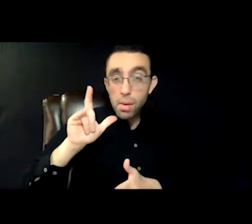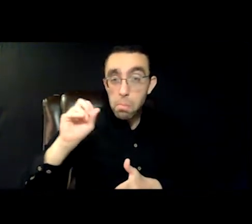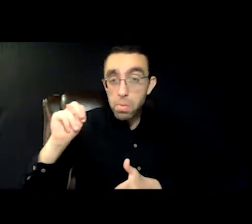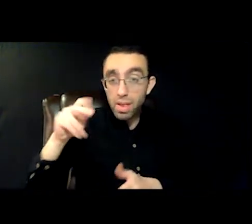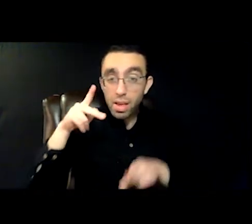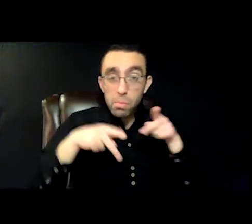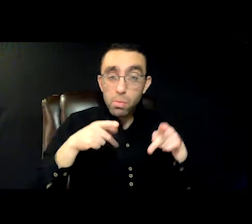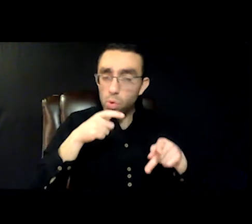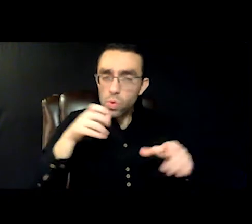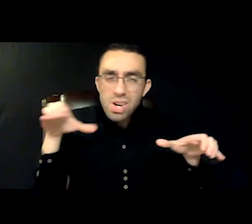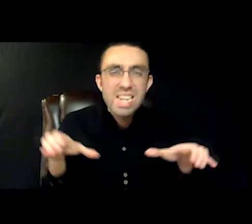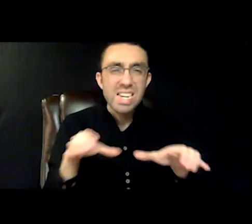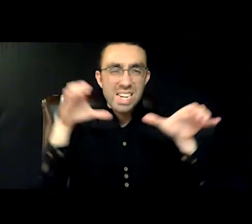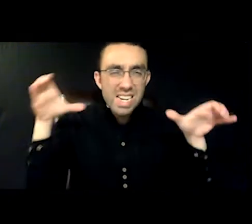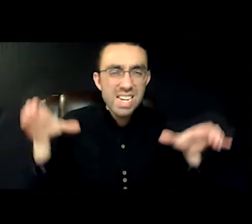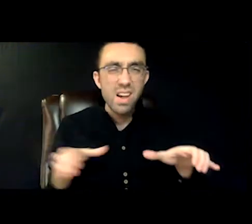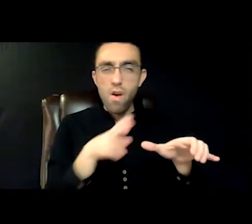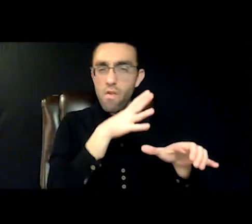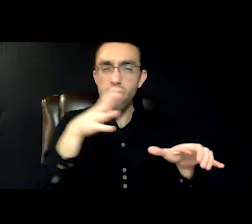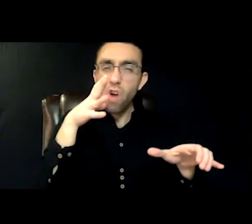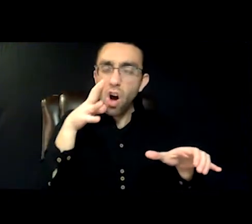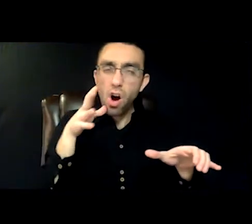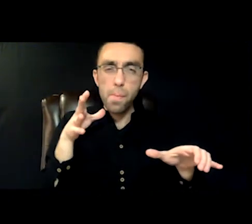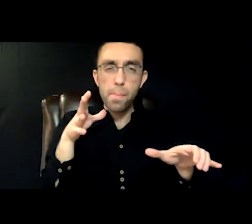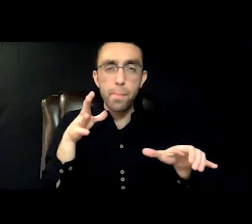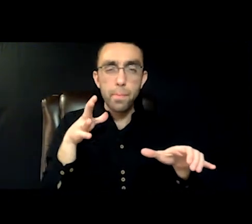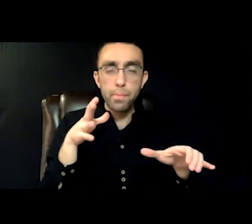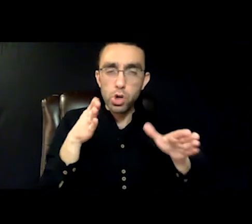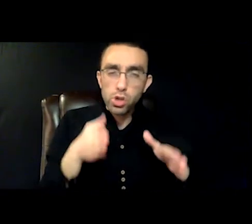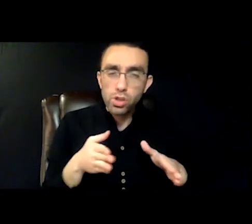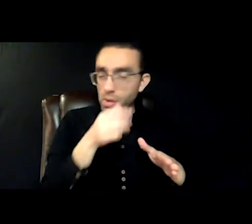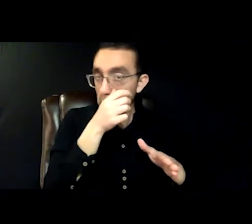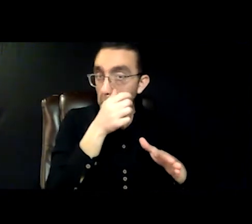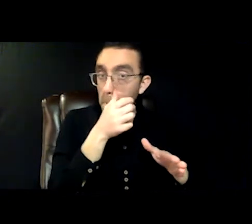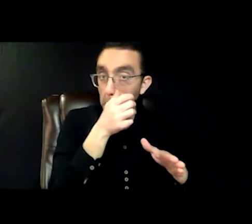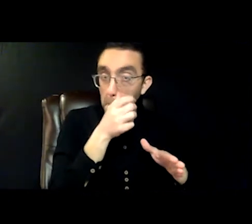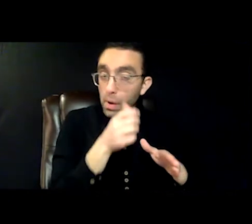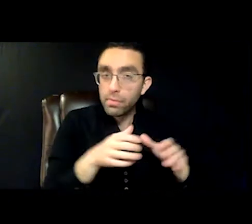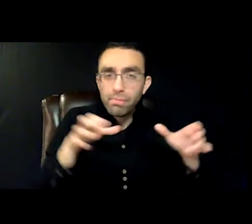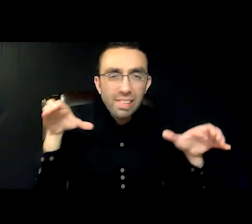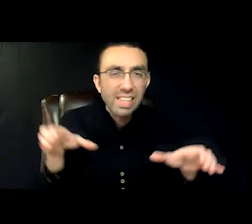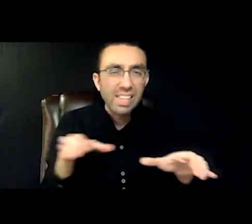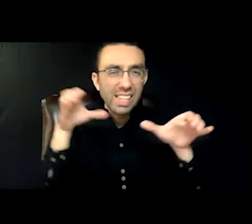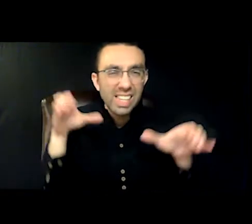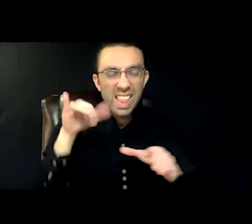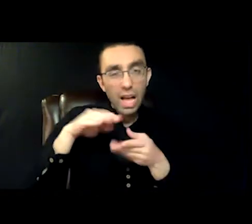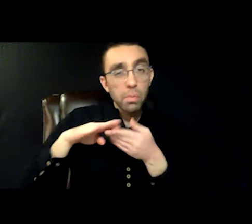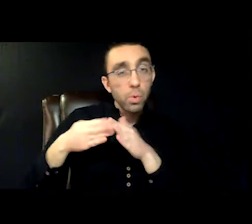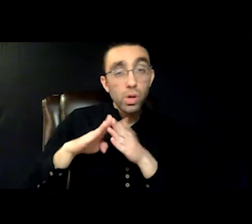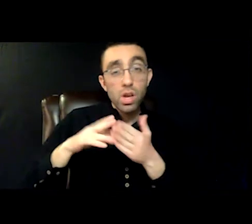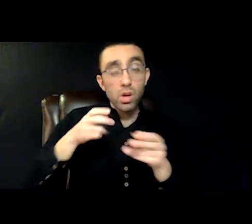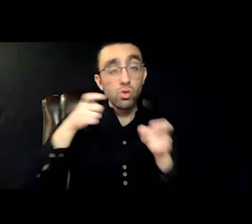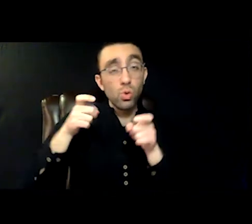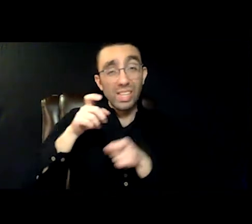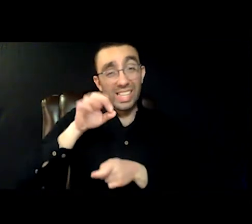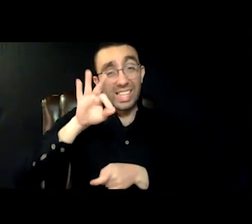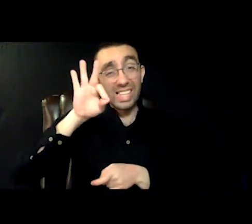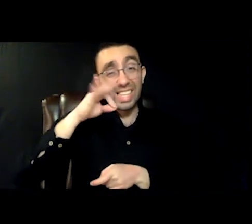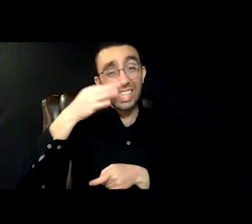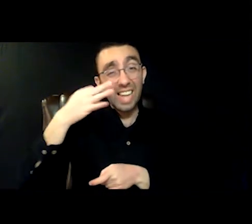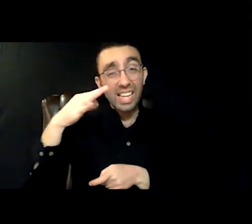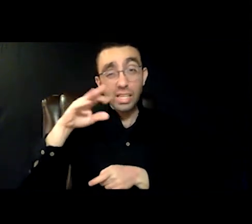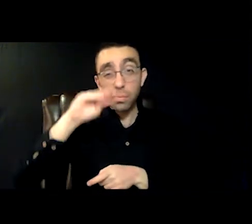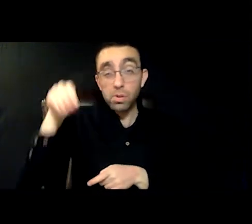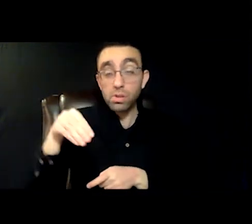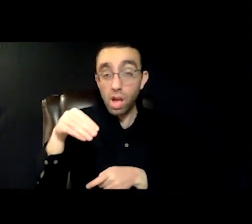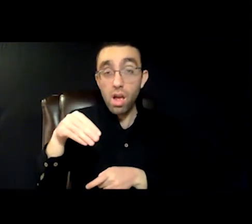It's people around the world that it's this community that controls 19% of agricultural